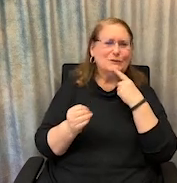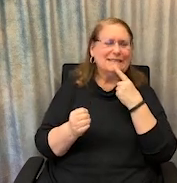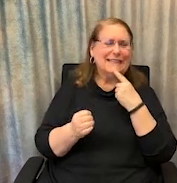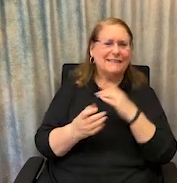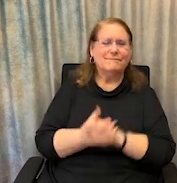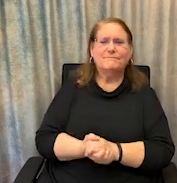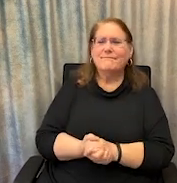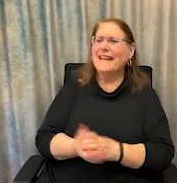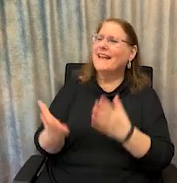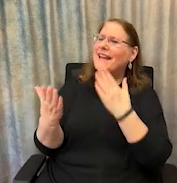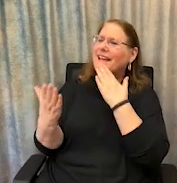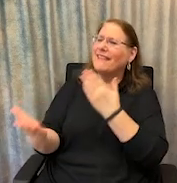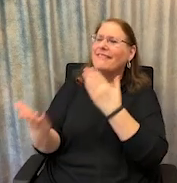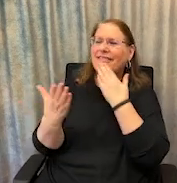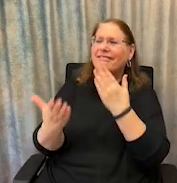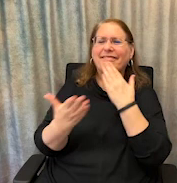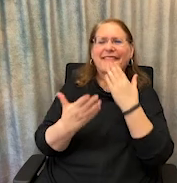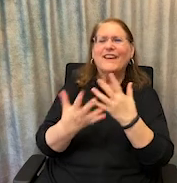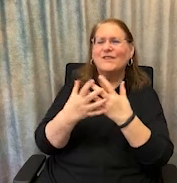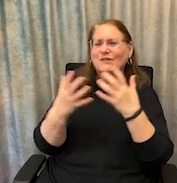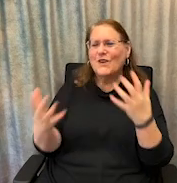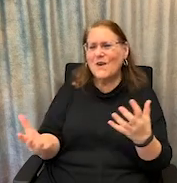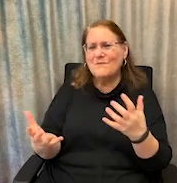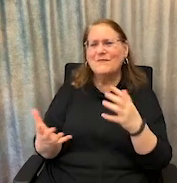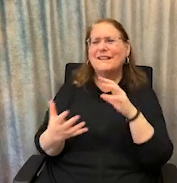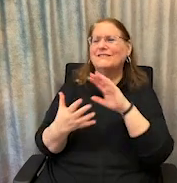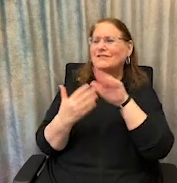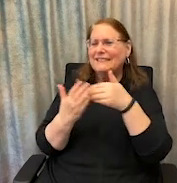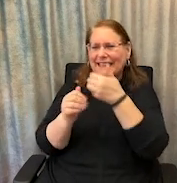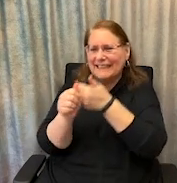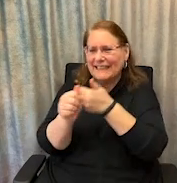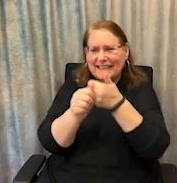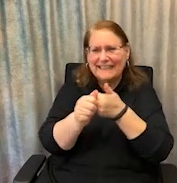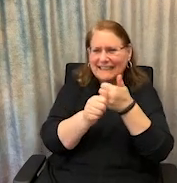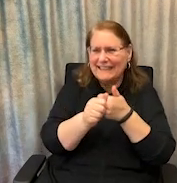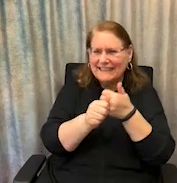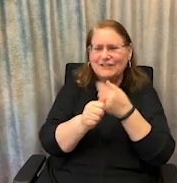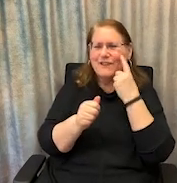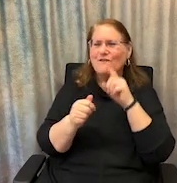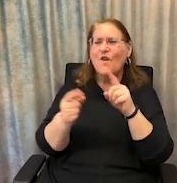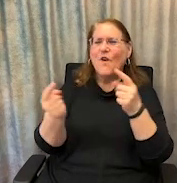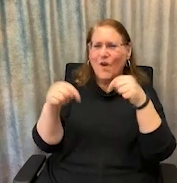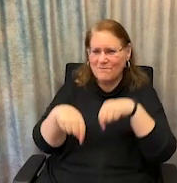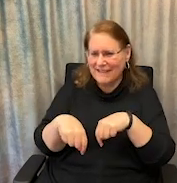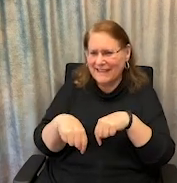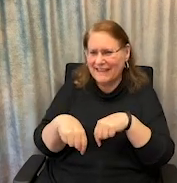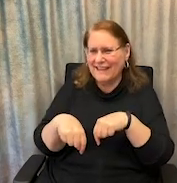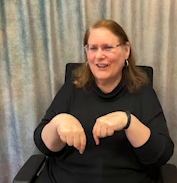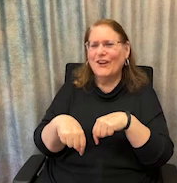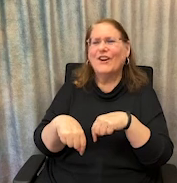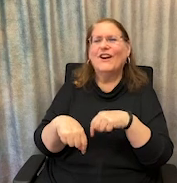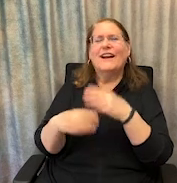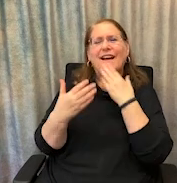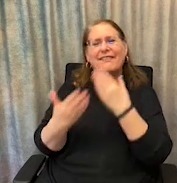Yeah. So thank you so much, Mohamed, Damir, Duan, Deria, for being